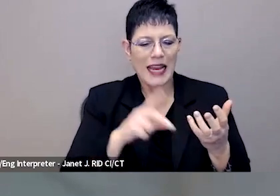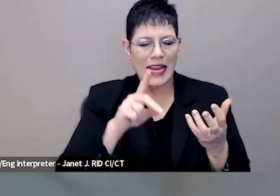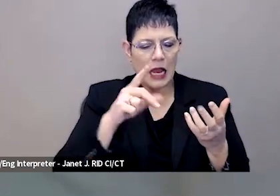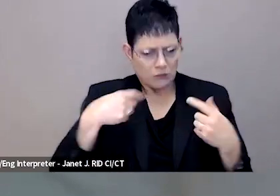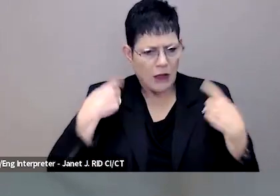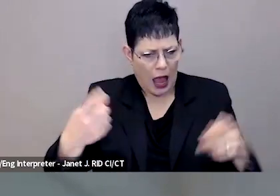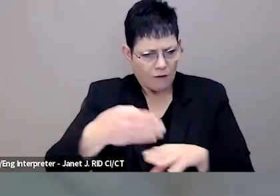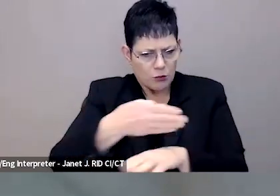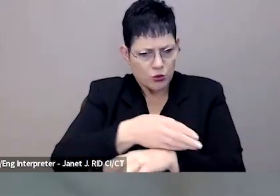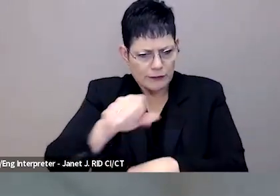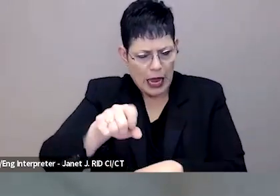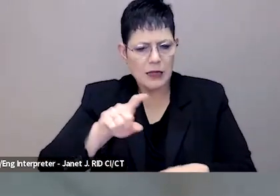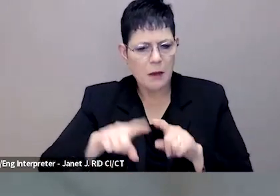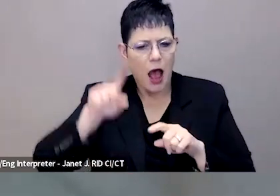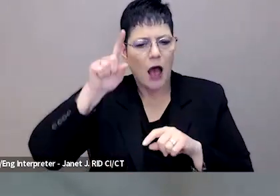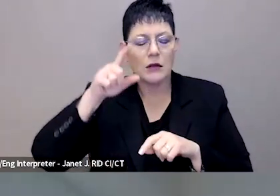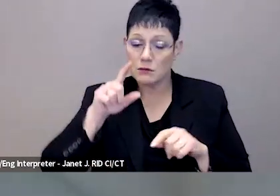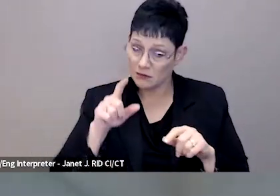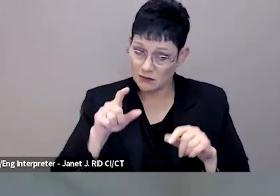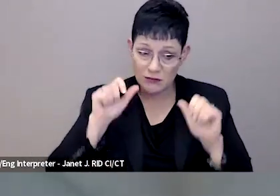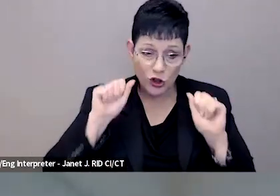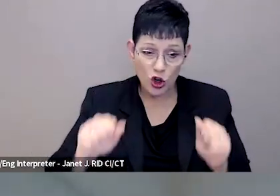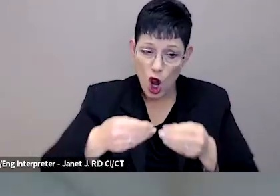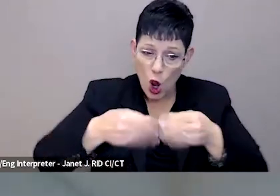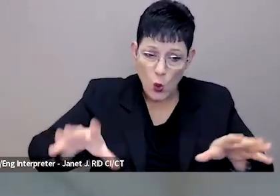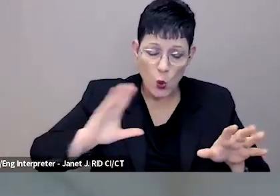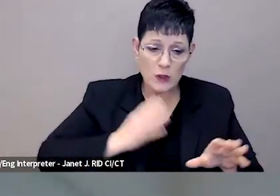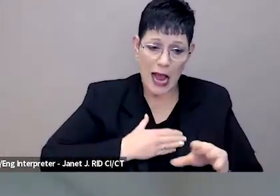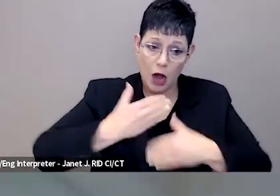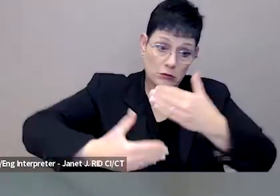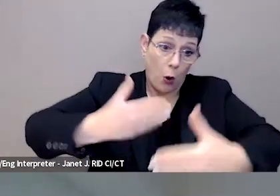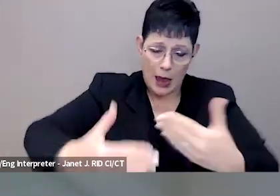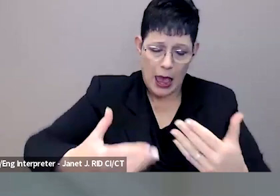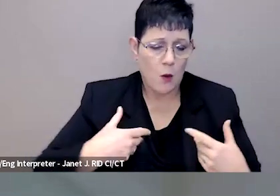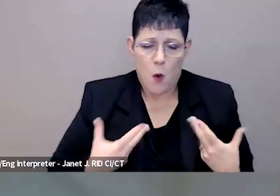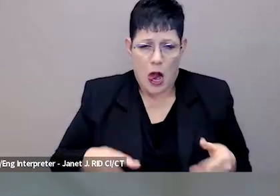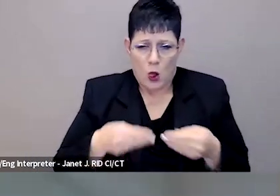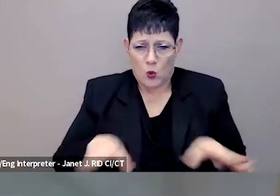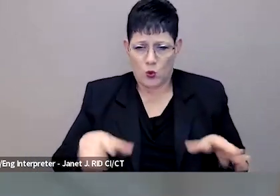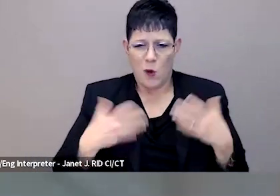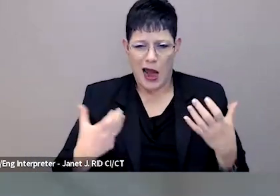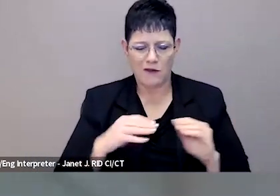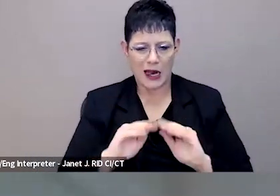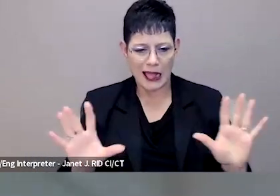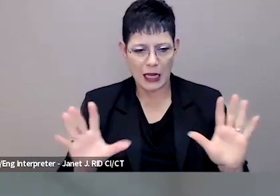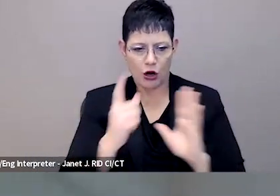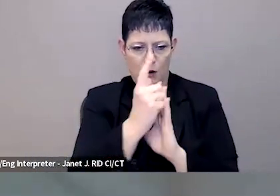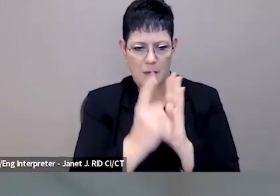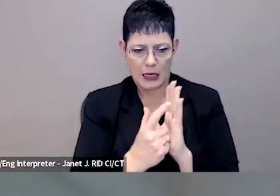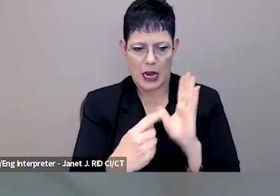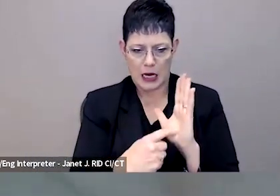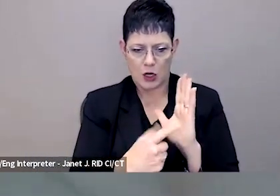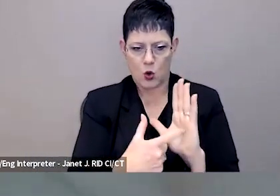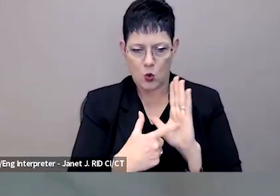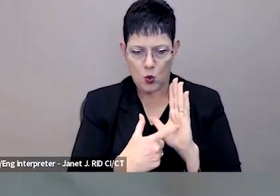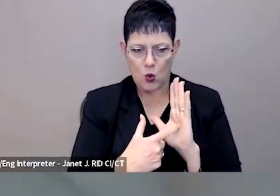be undone. And we need to support federal partners with a clear mandate about how to move forward and